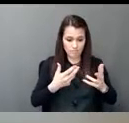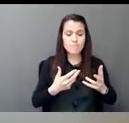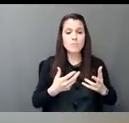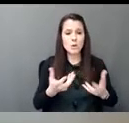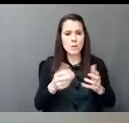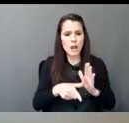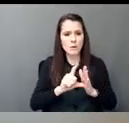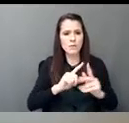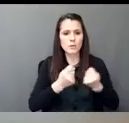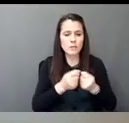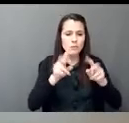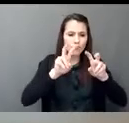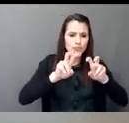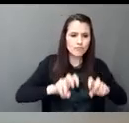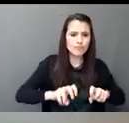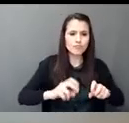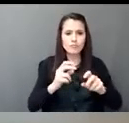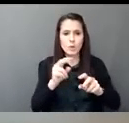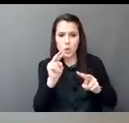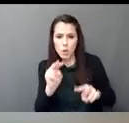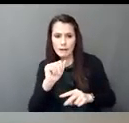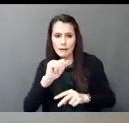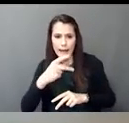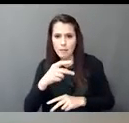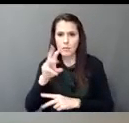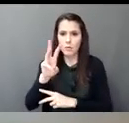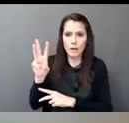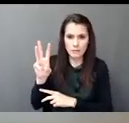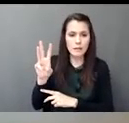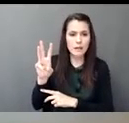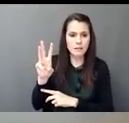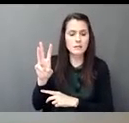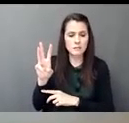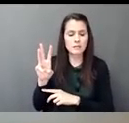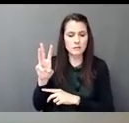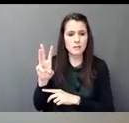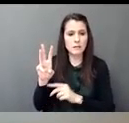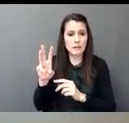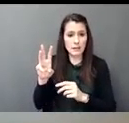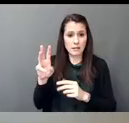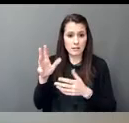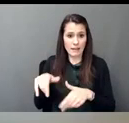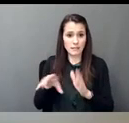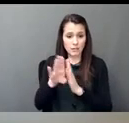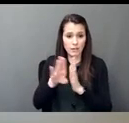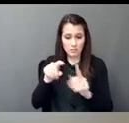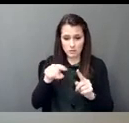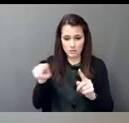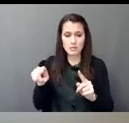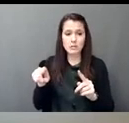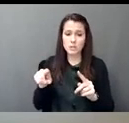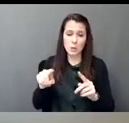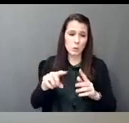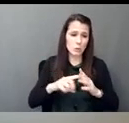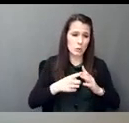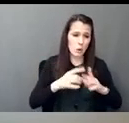to start looking at the app or website that the State of Michigan team is creating. So as early as we can, we want